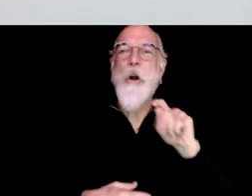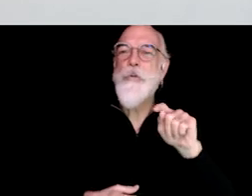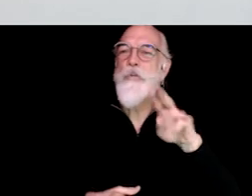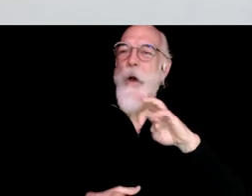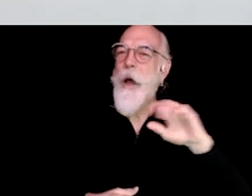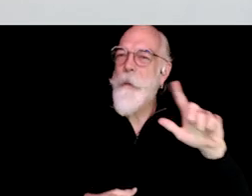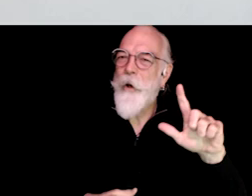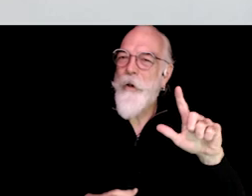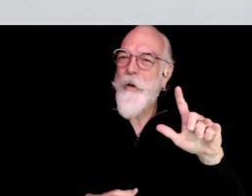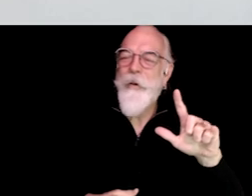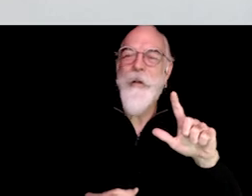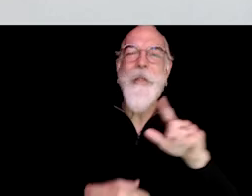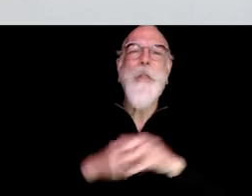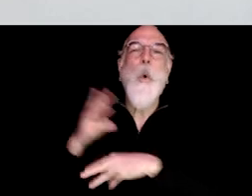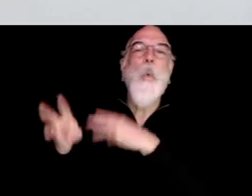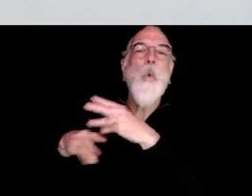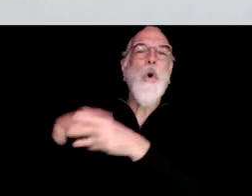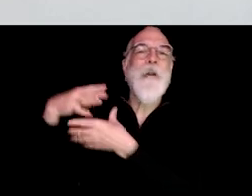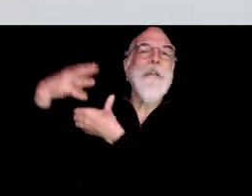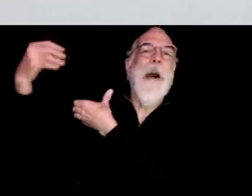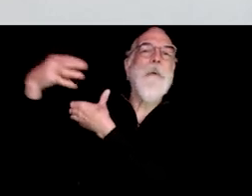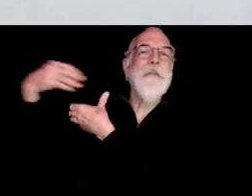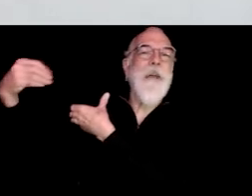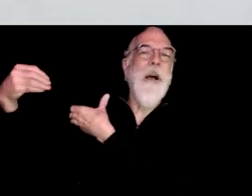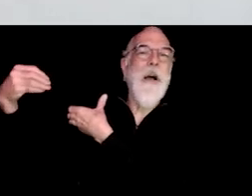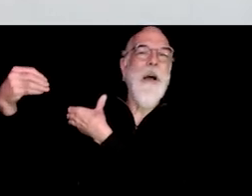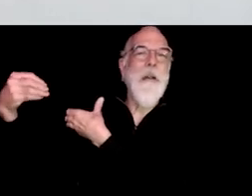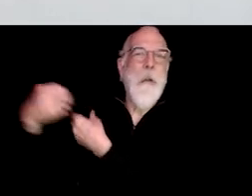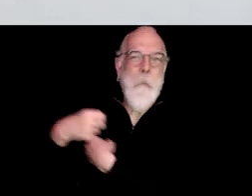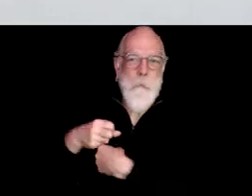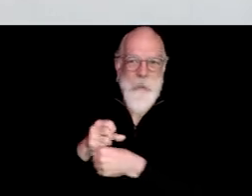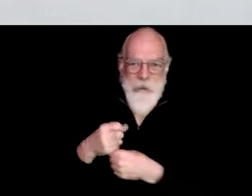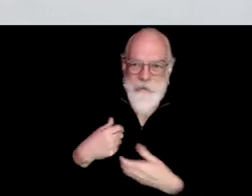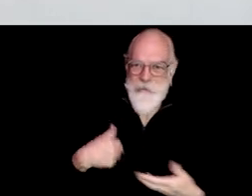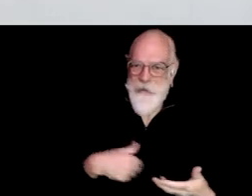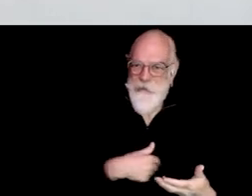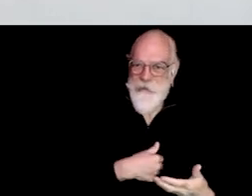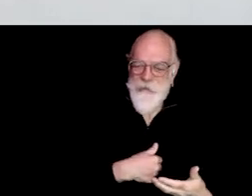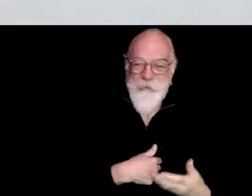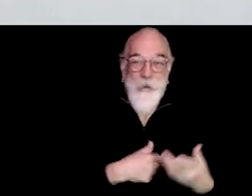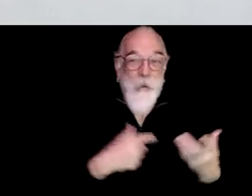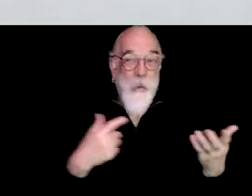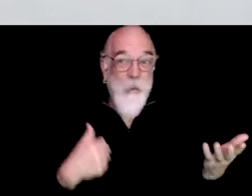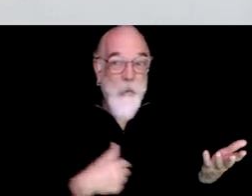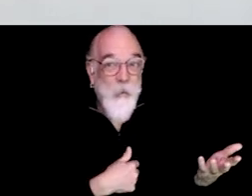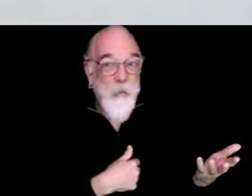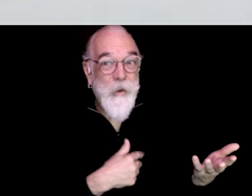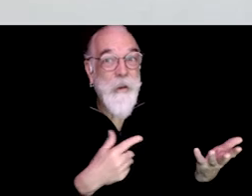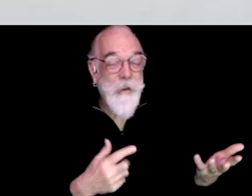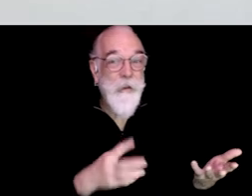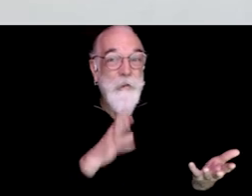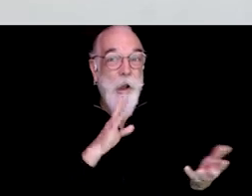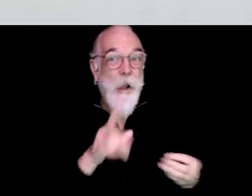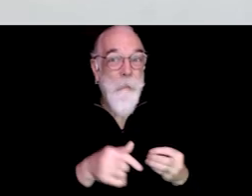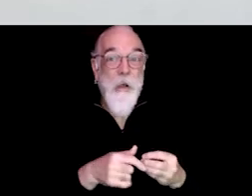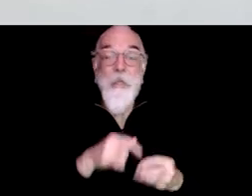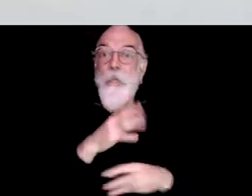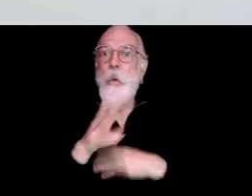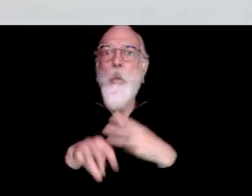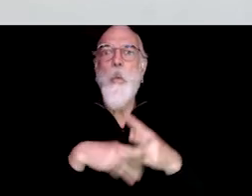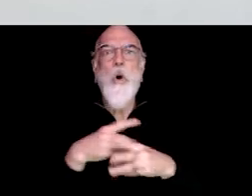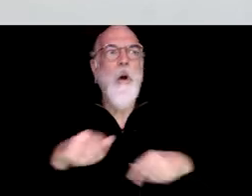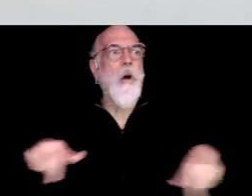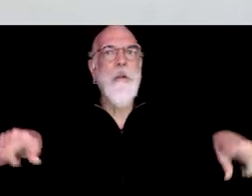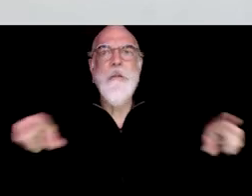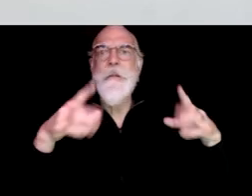humanity. And you talk about soul loss, how that's what happens when the world around us disappears. Will you share more about